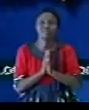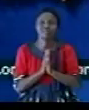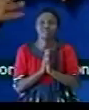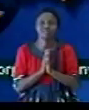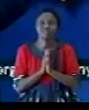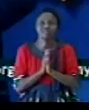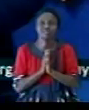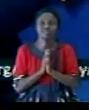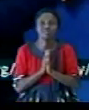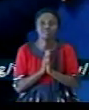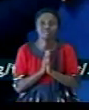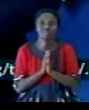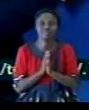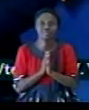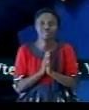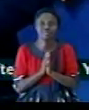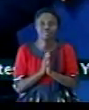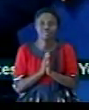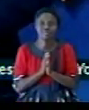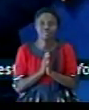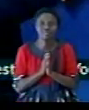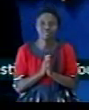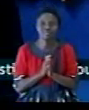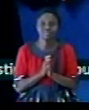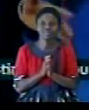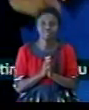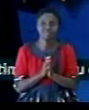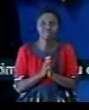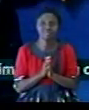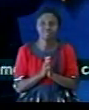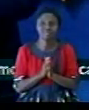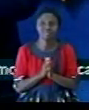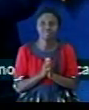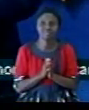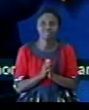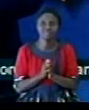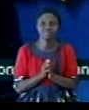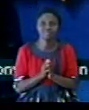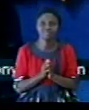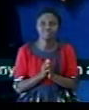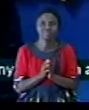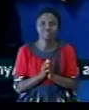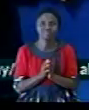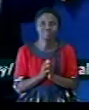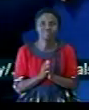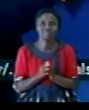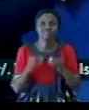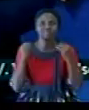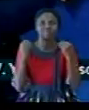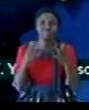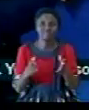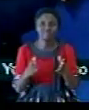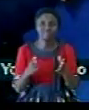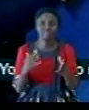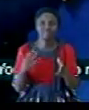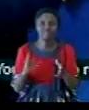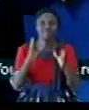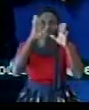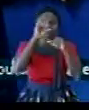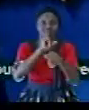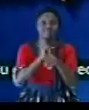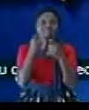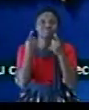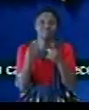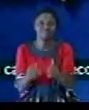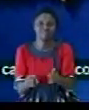This is where we draw the curtain tonight. More than all we've listened to tonight, a lot of miracles took place, and we're going